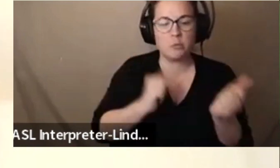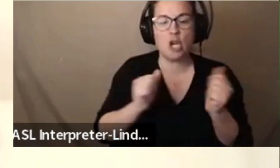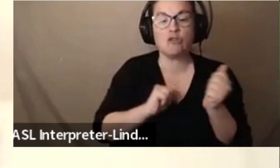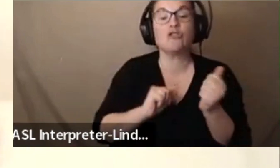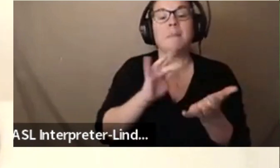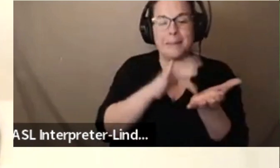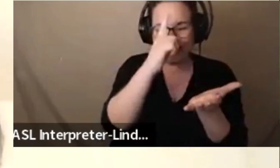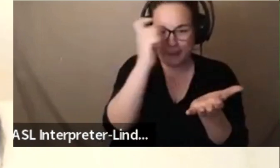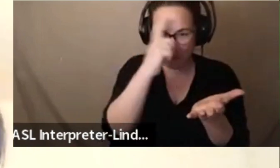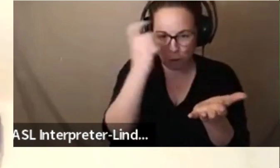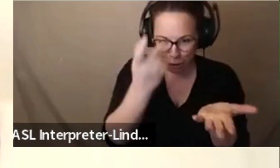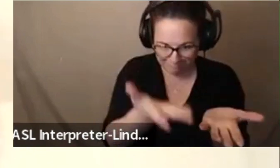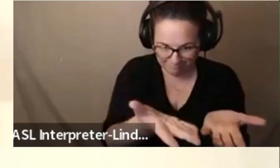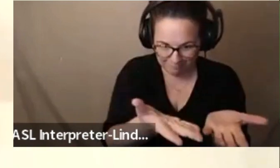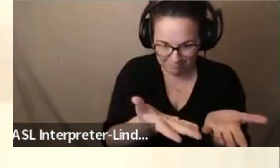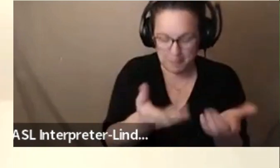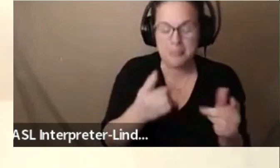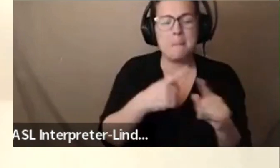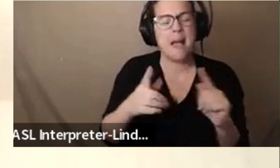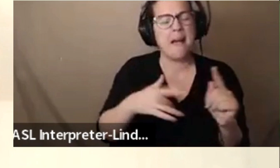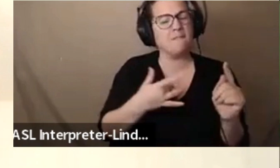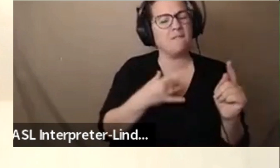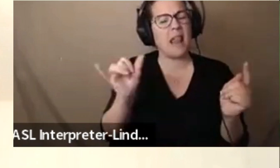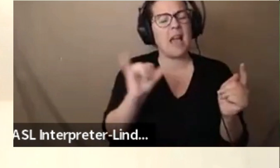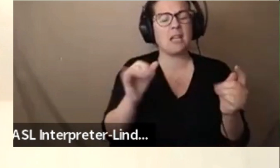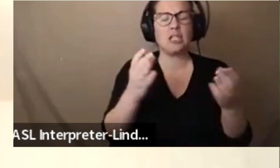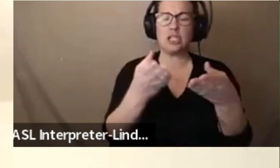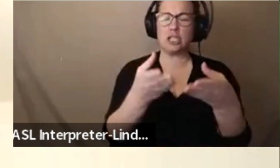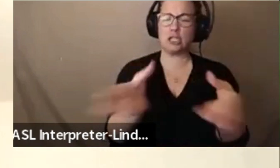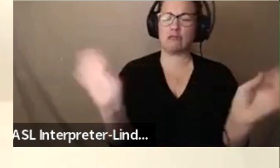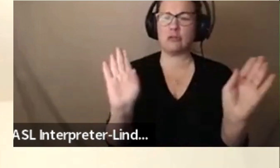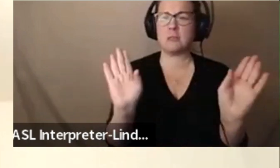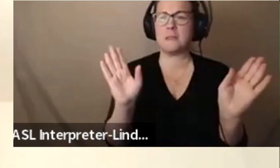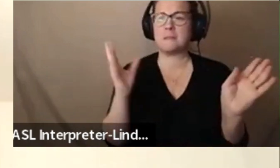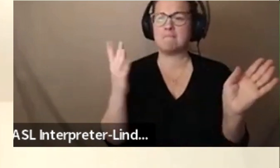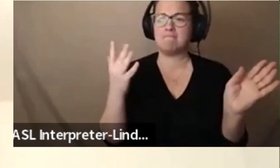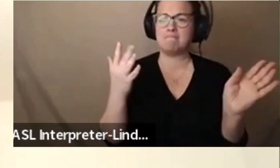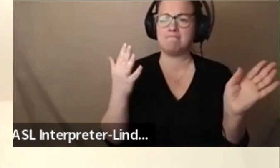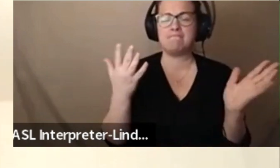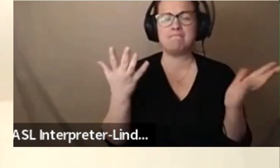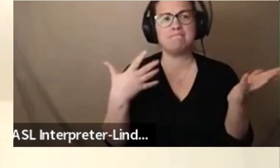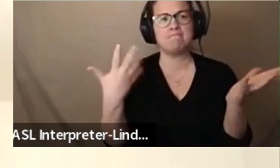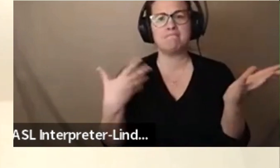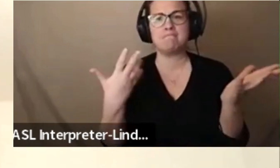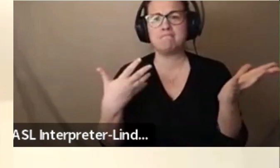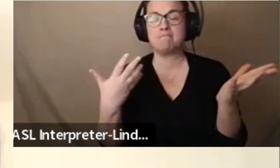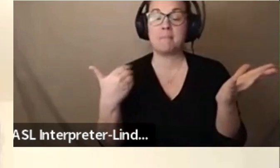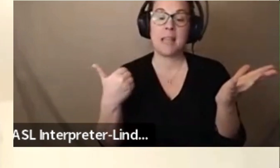production of Midsummer Night's Dream, but I feel like, in general, with the